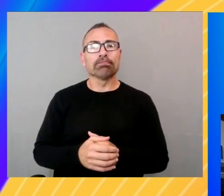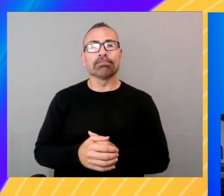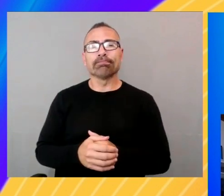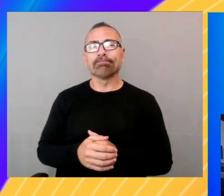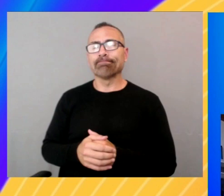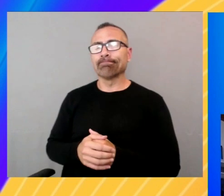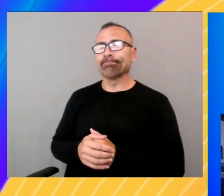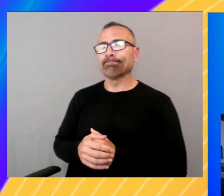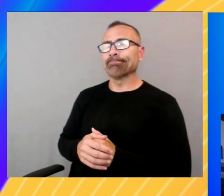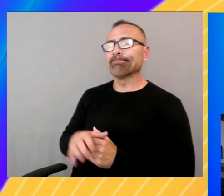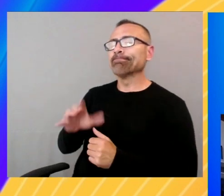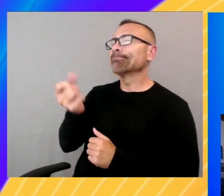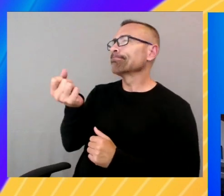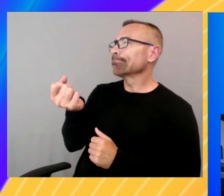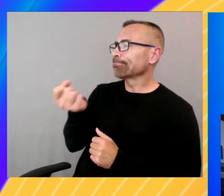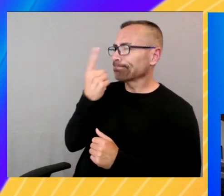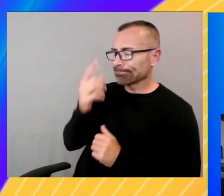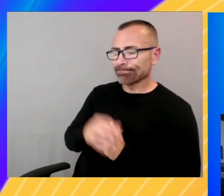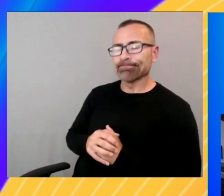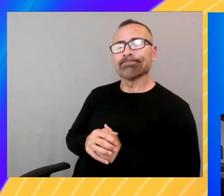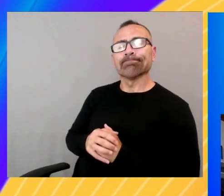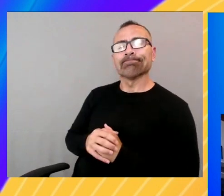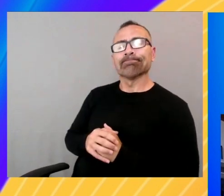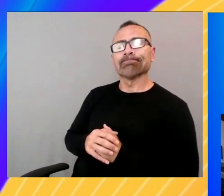why would customers be